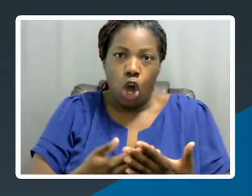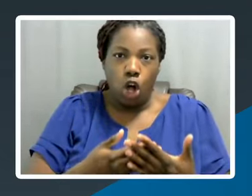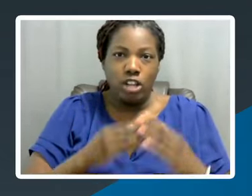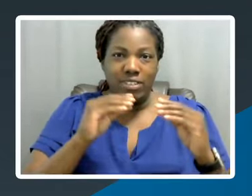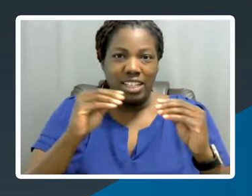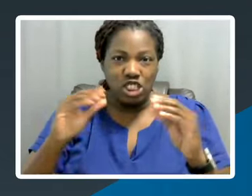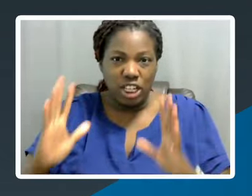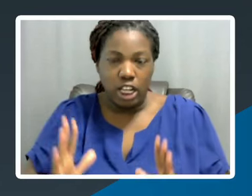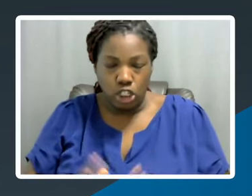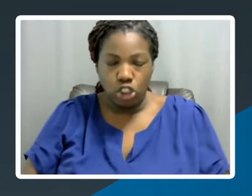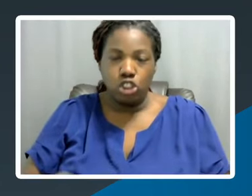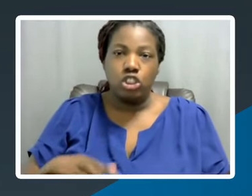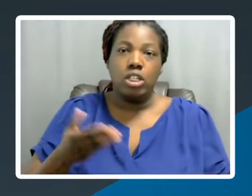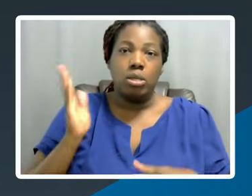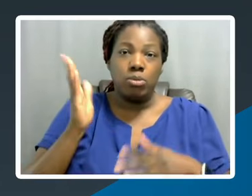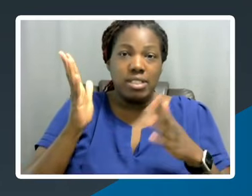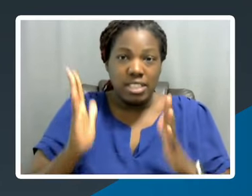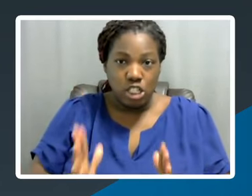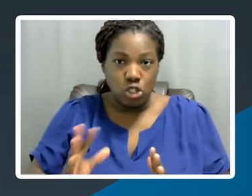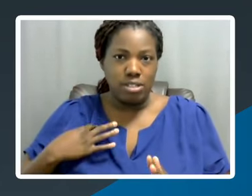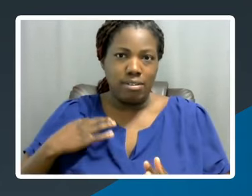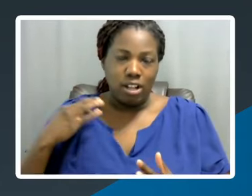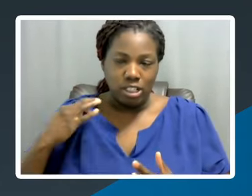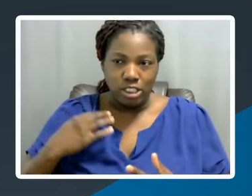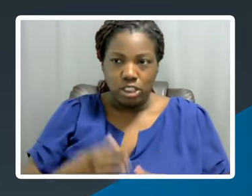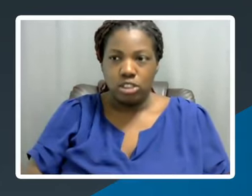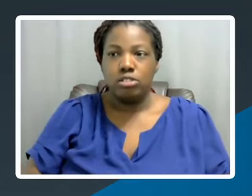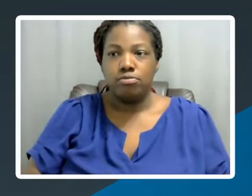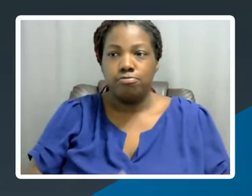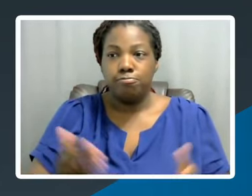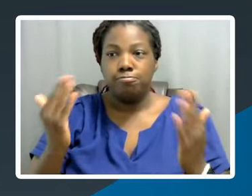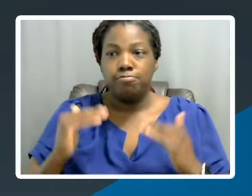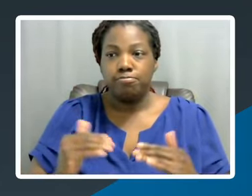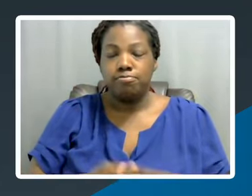presenters, and our volunteers. We could go to the next slide.